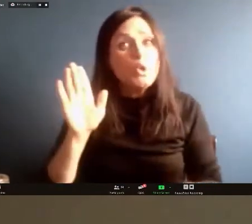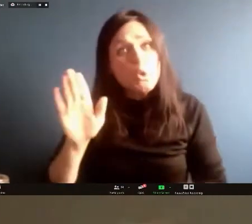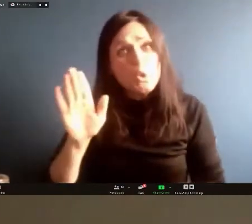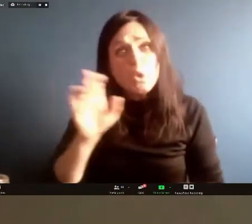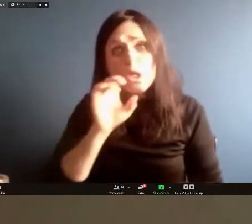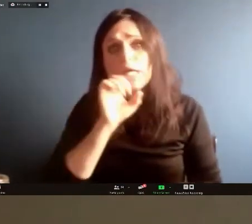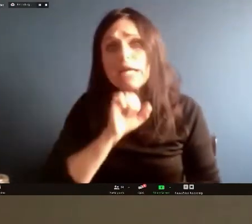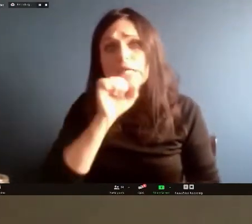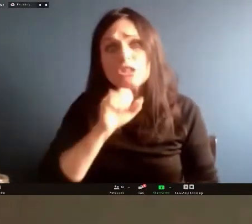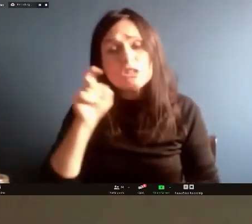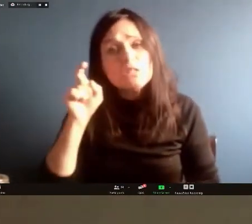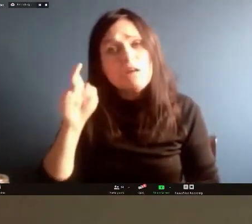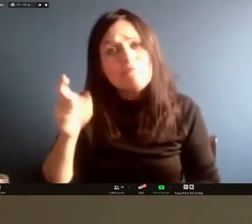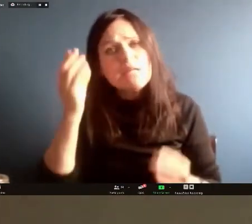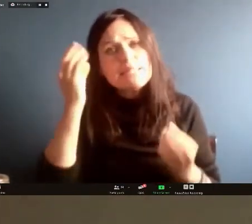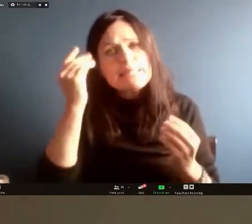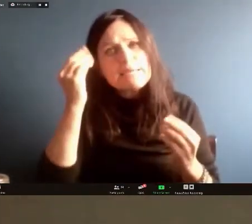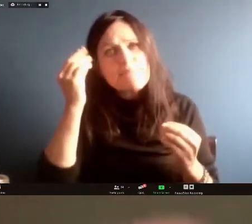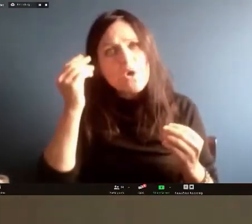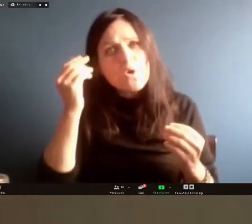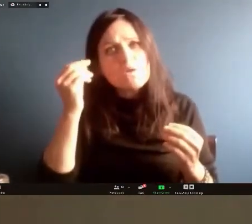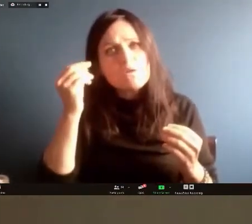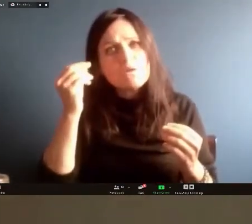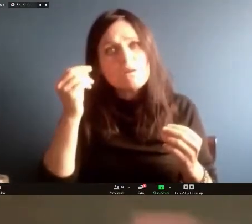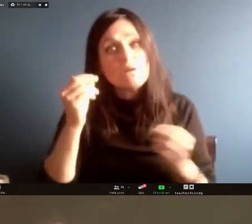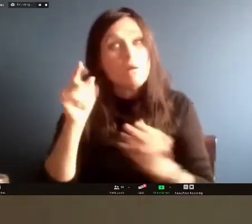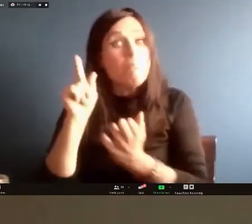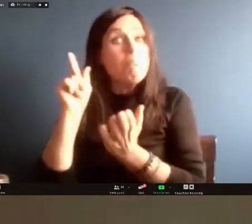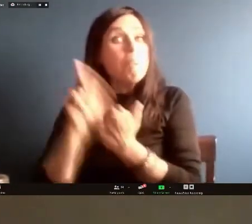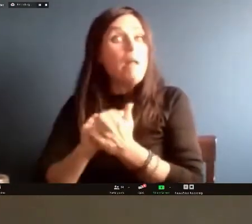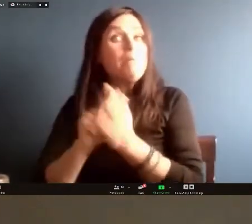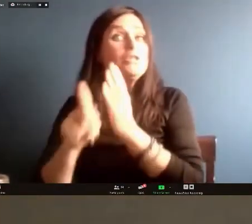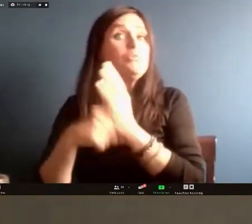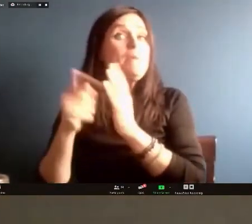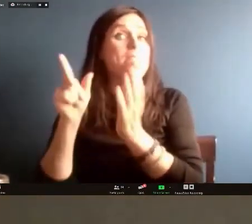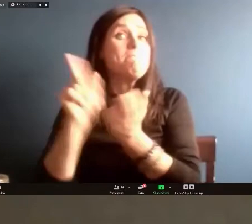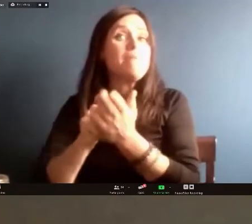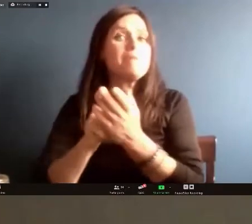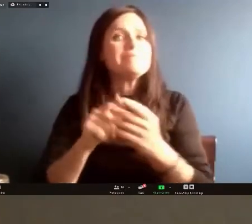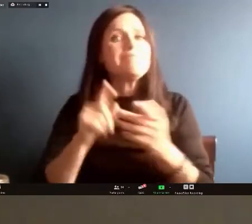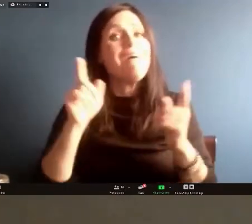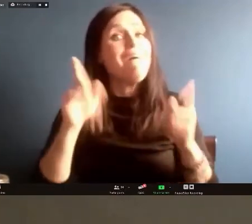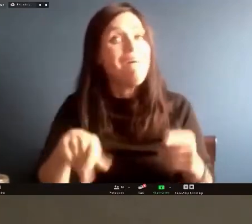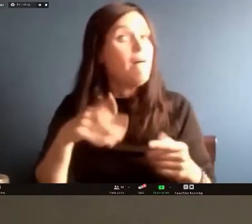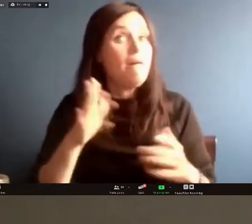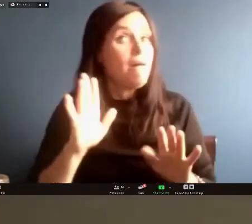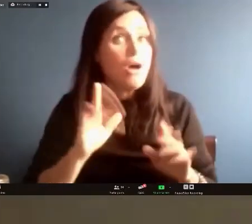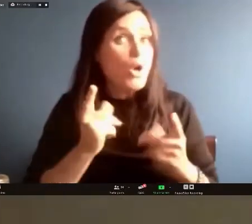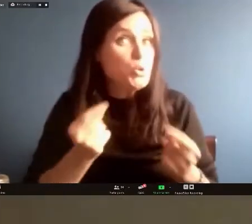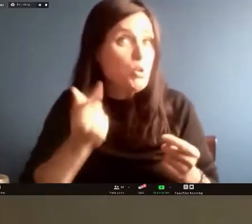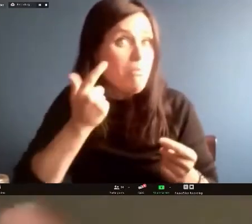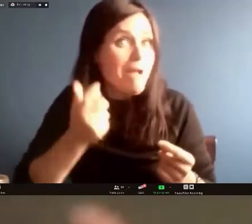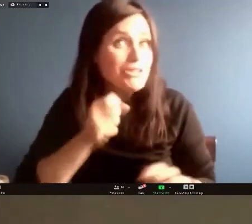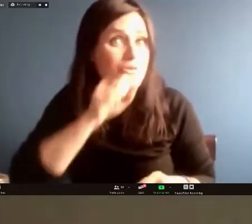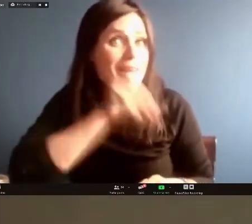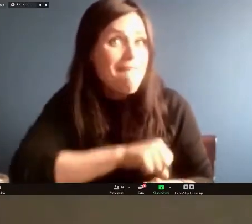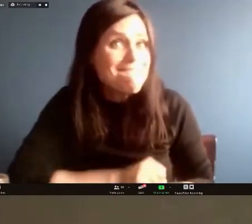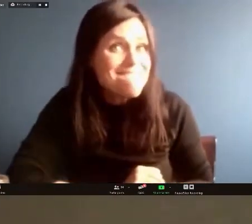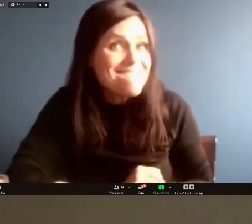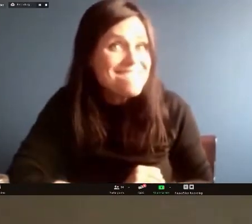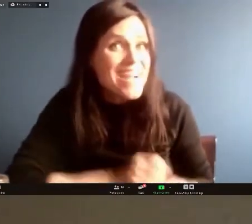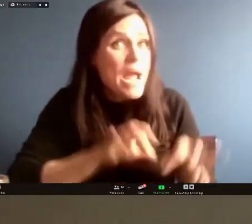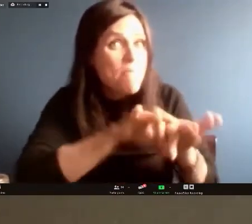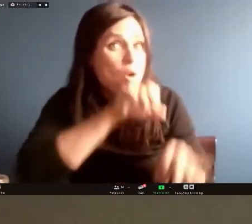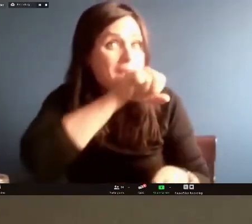to think about, not about getting published, but about doing it for the love of it and writing, finding your own